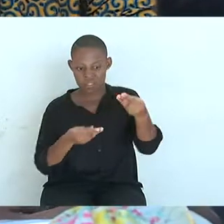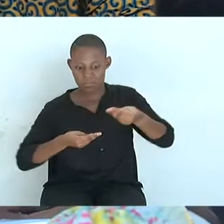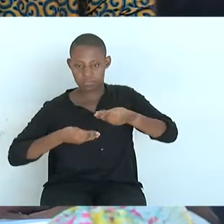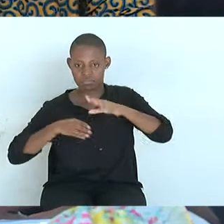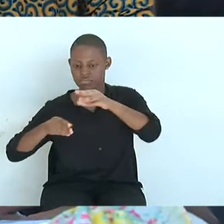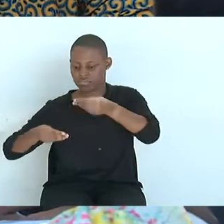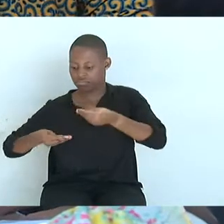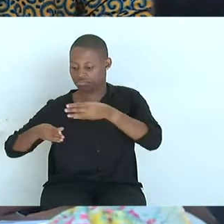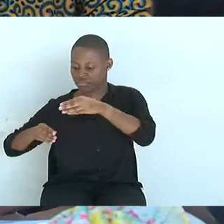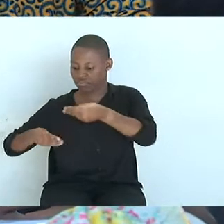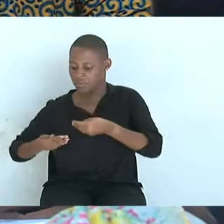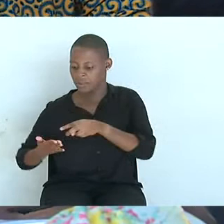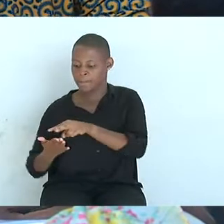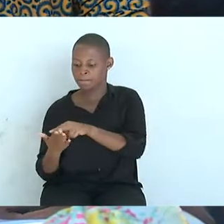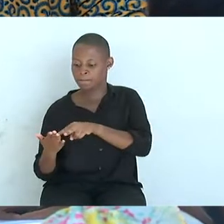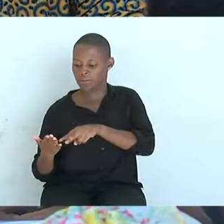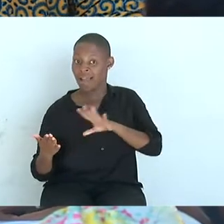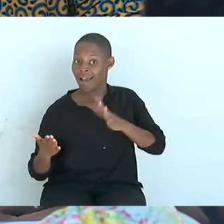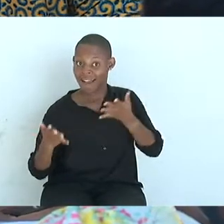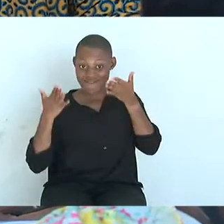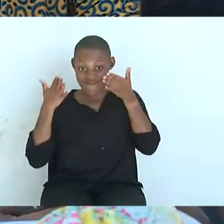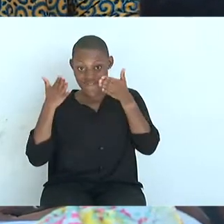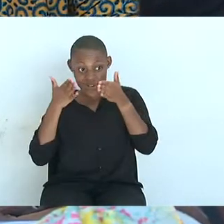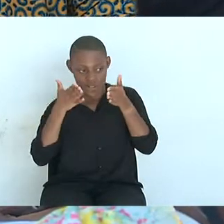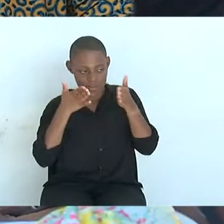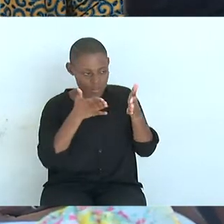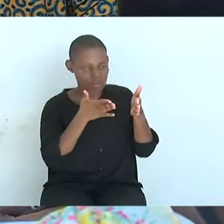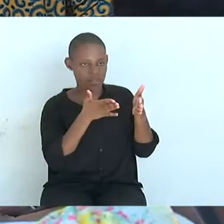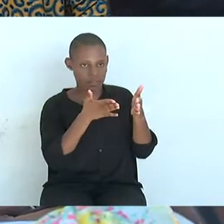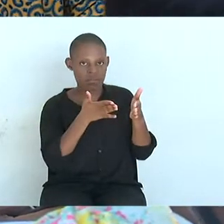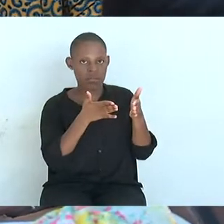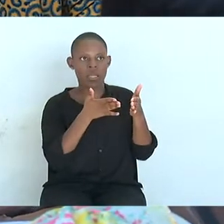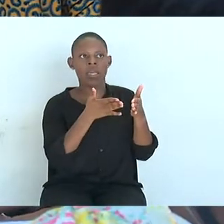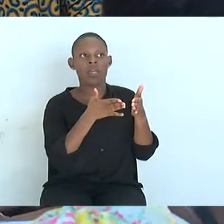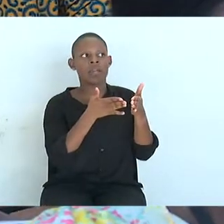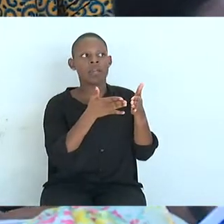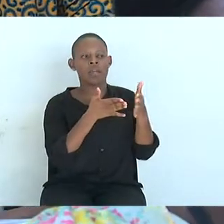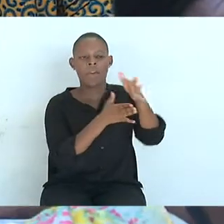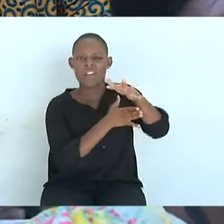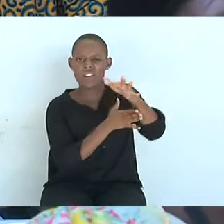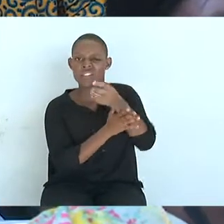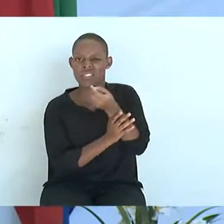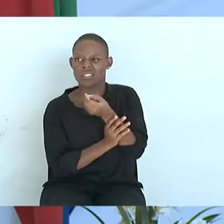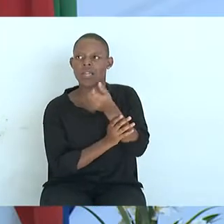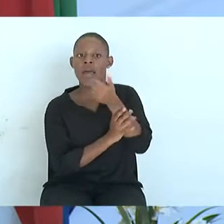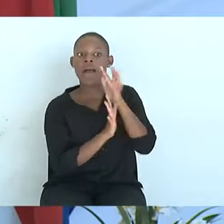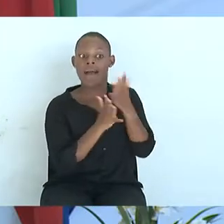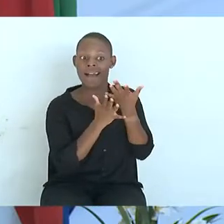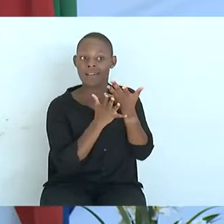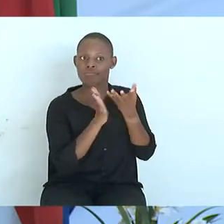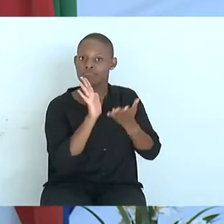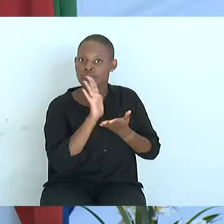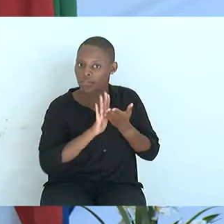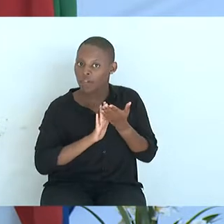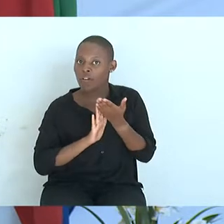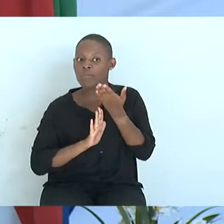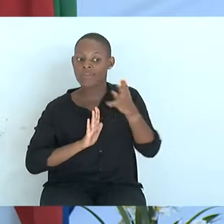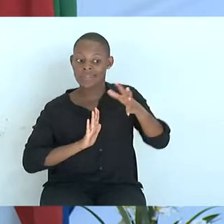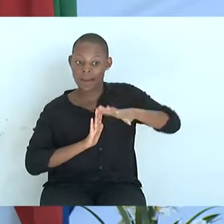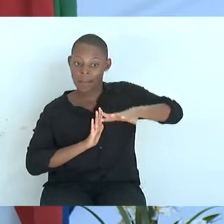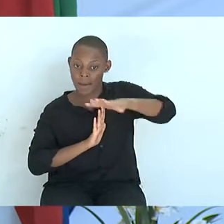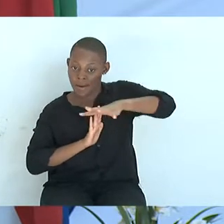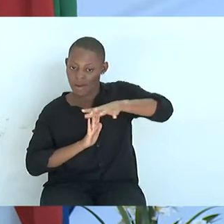really focus and ensure that those endowments are developed, this area will